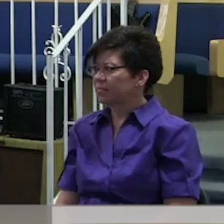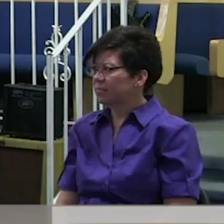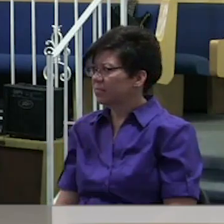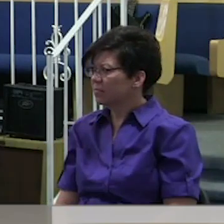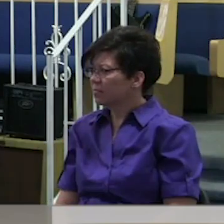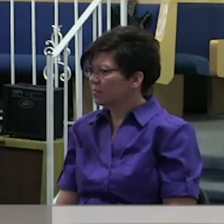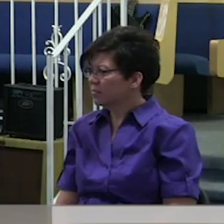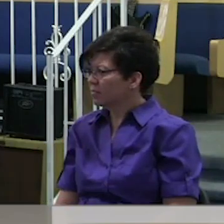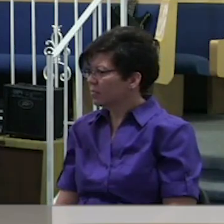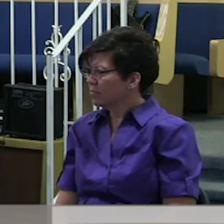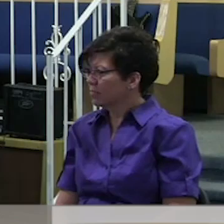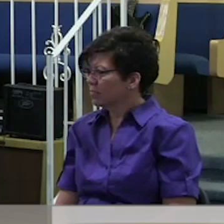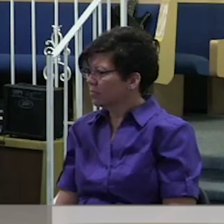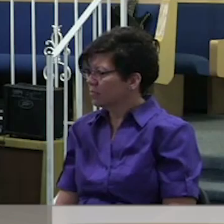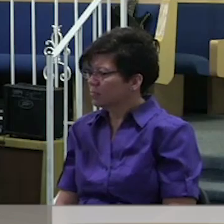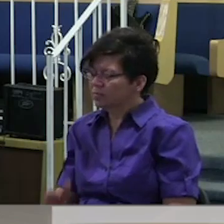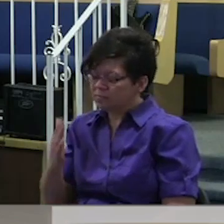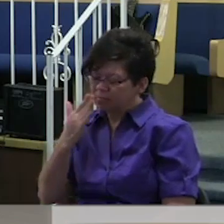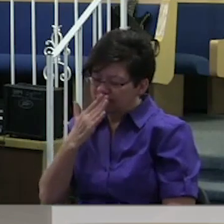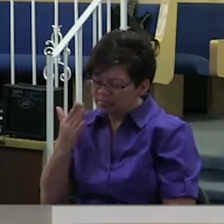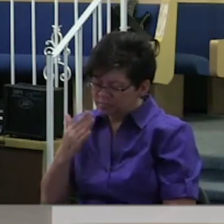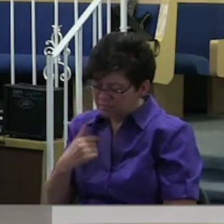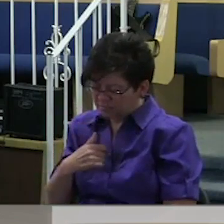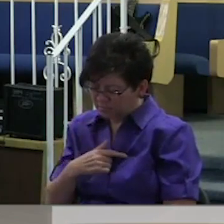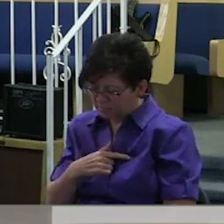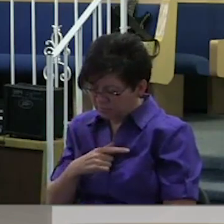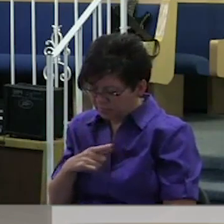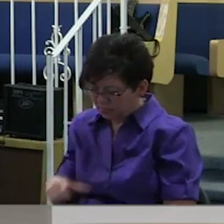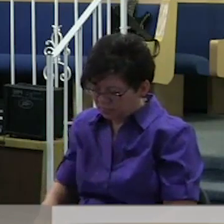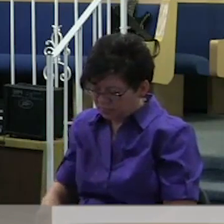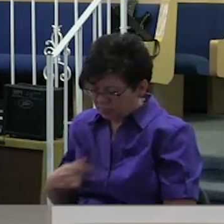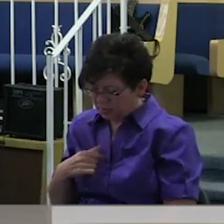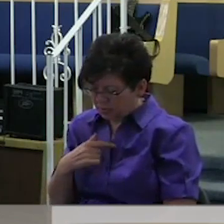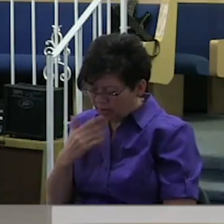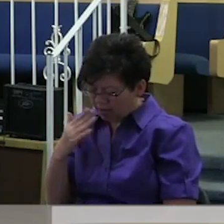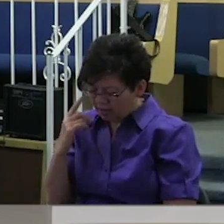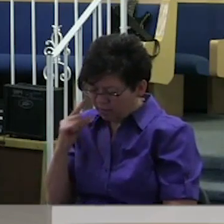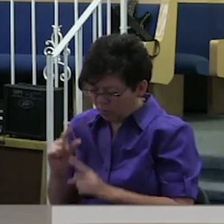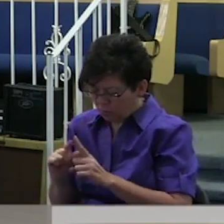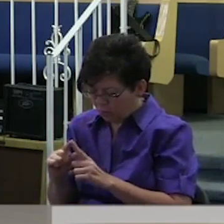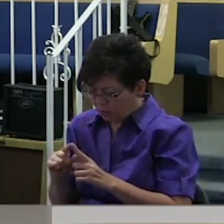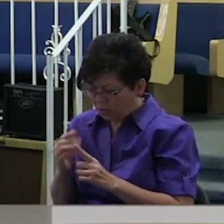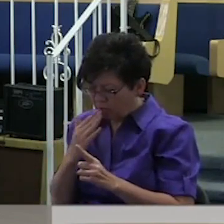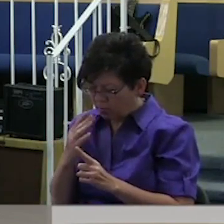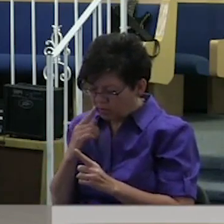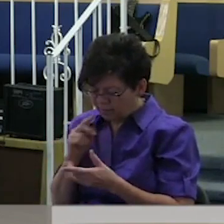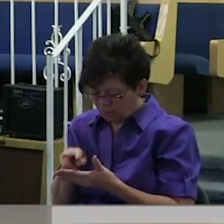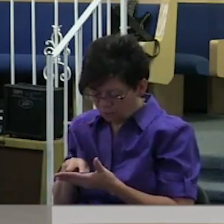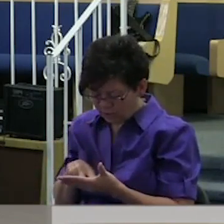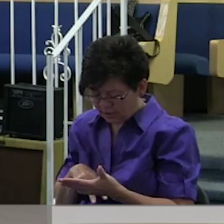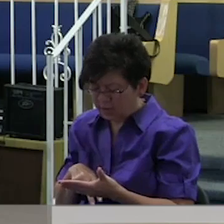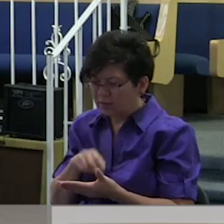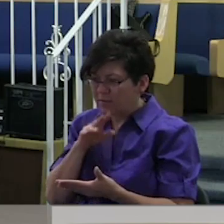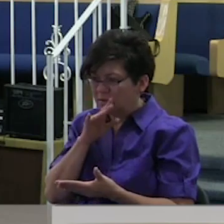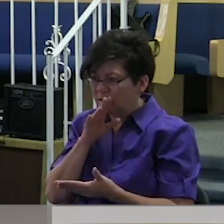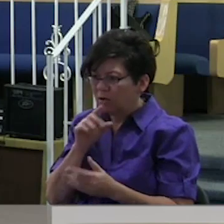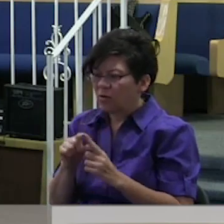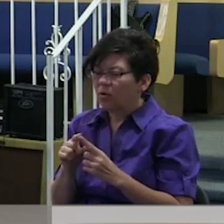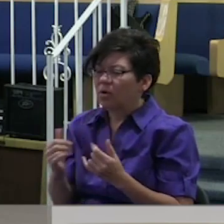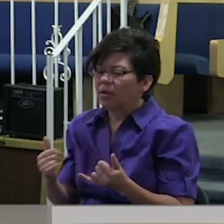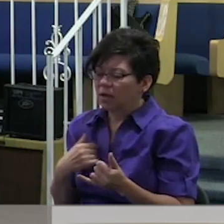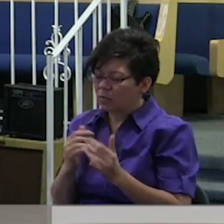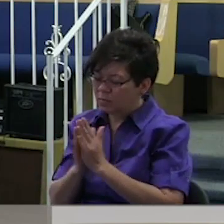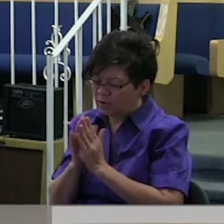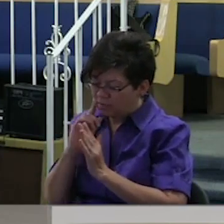Eternal Lord and Savior, we thank you for your word. We thank you thus far for just the reading of your word. Now we pray